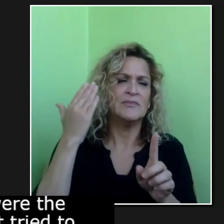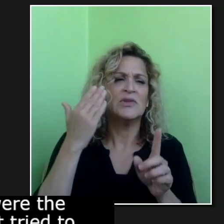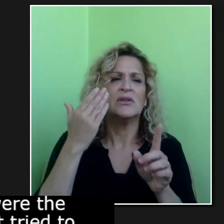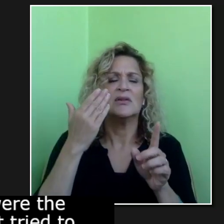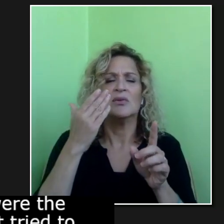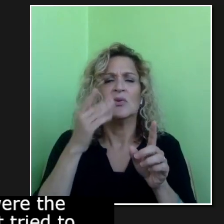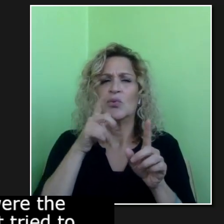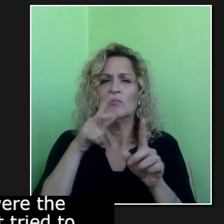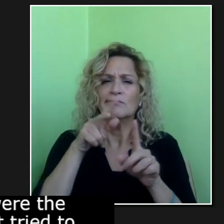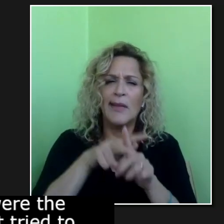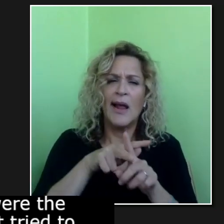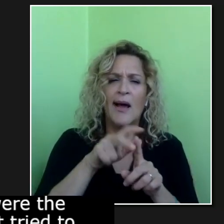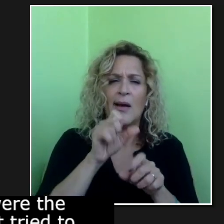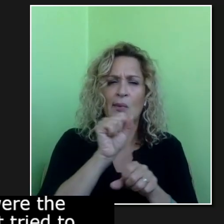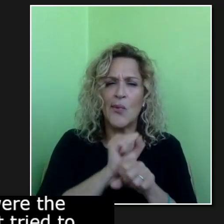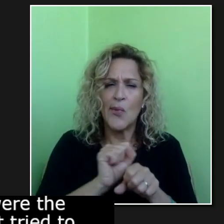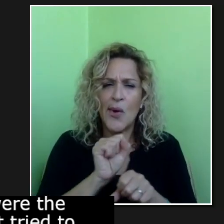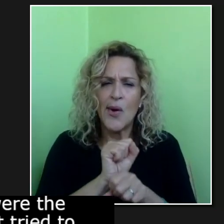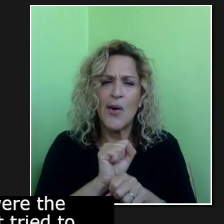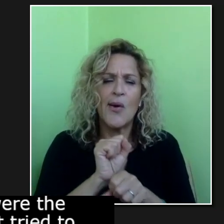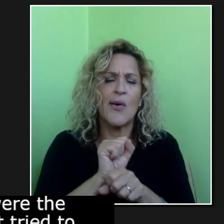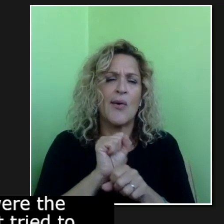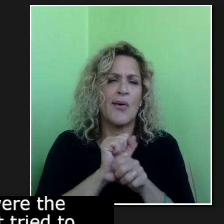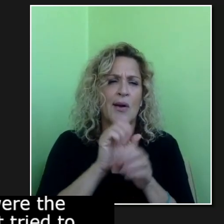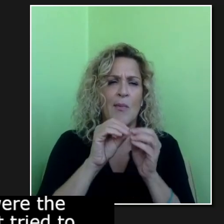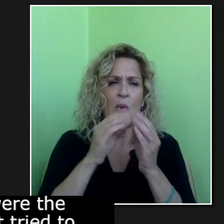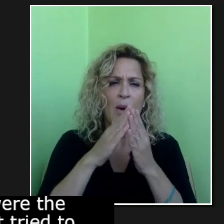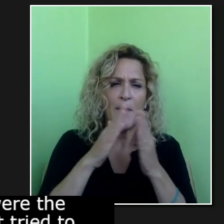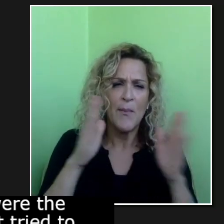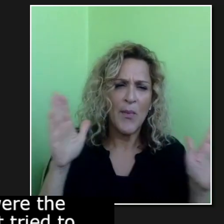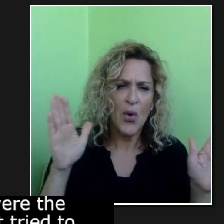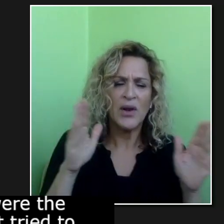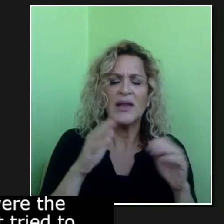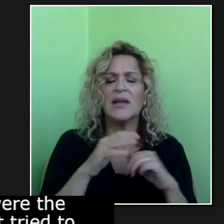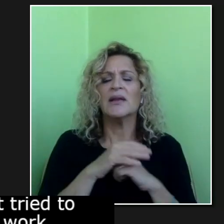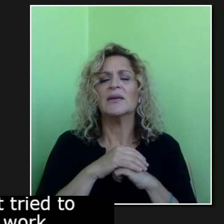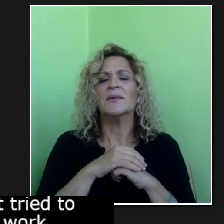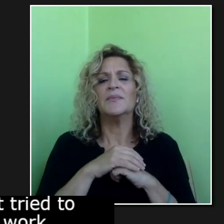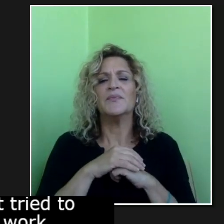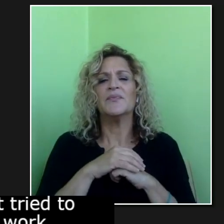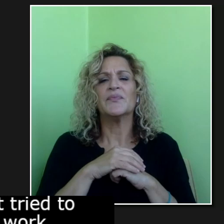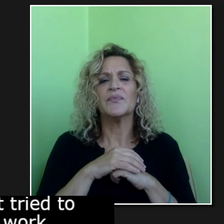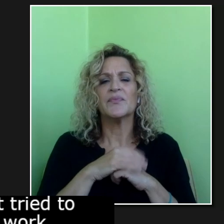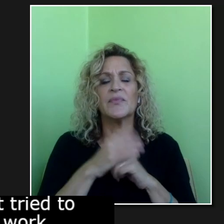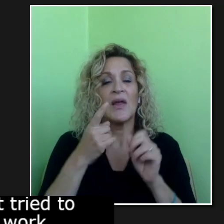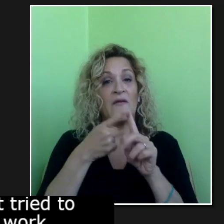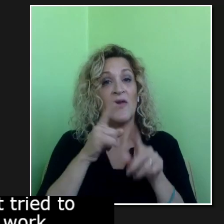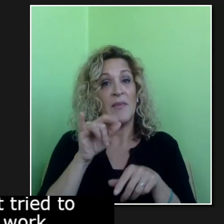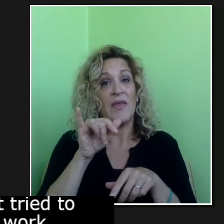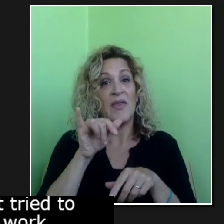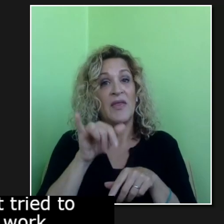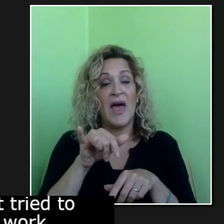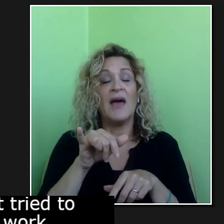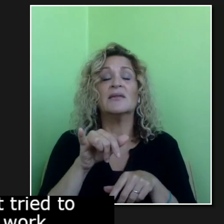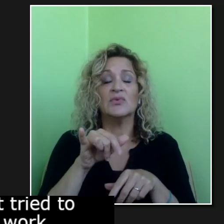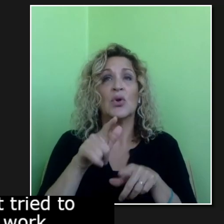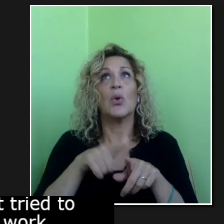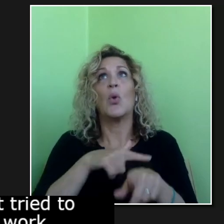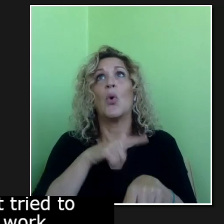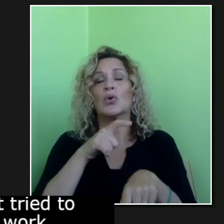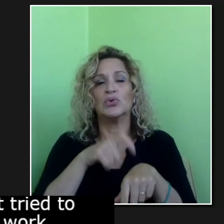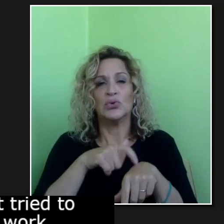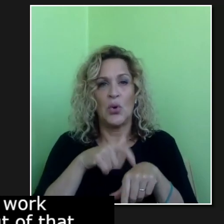little bit more broadly. And out of that, over a long-term process, came